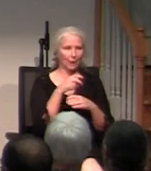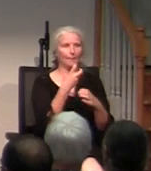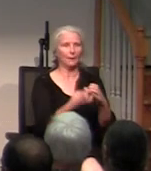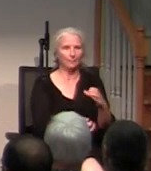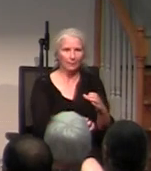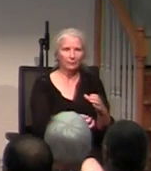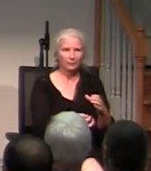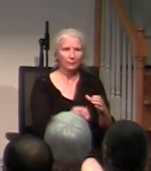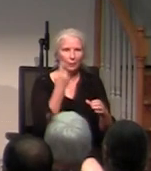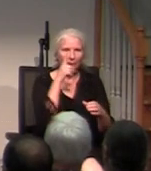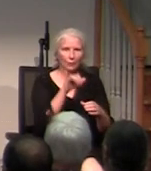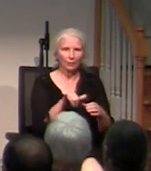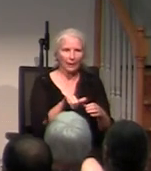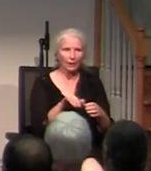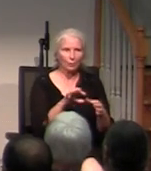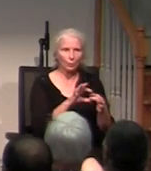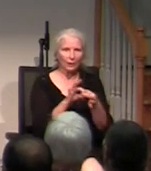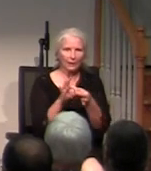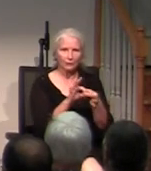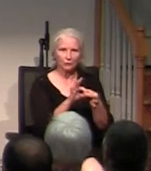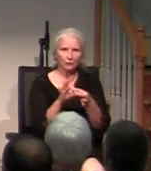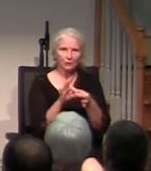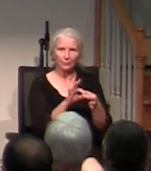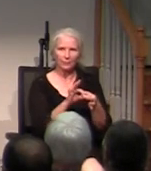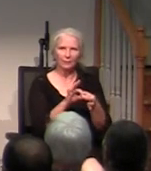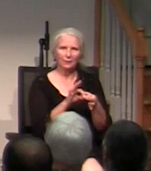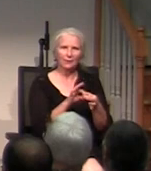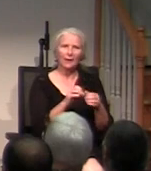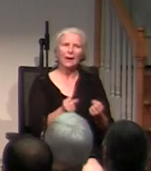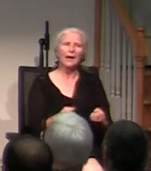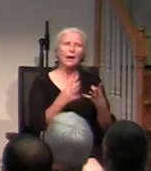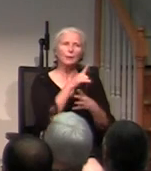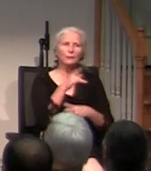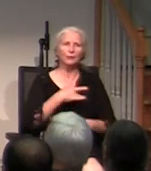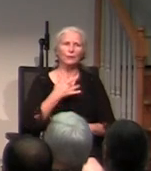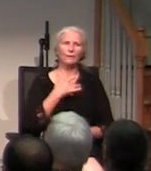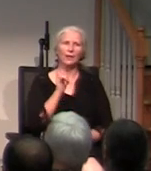felt like you might not want to lose your independence?